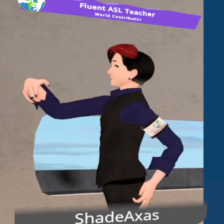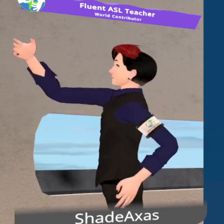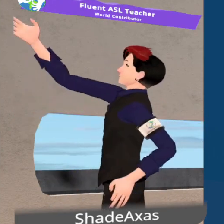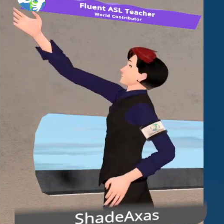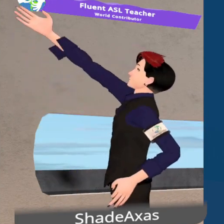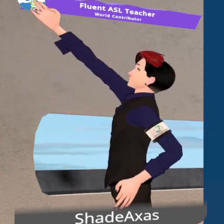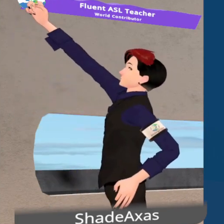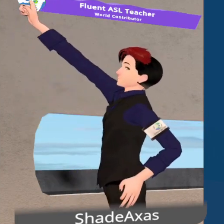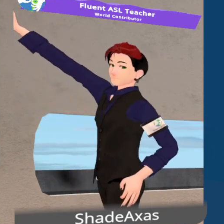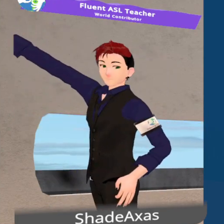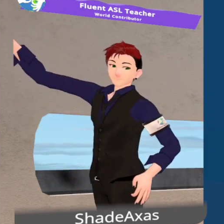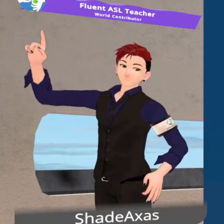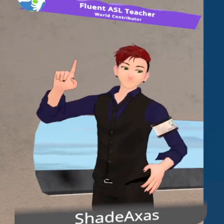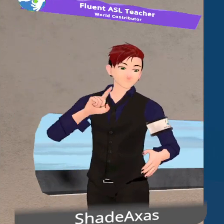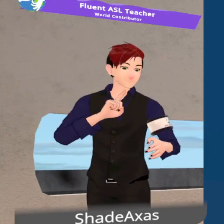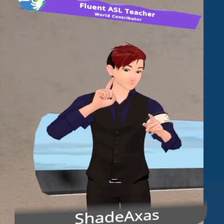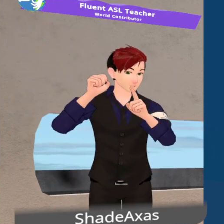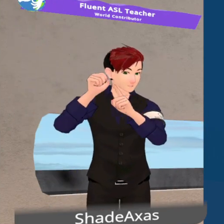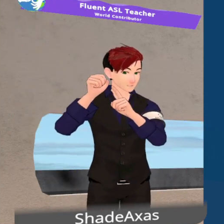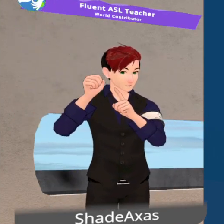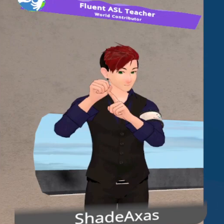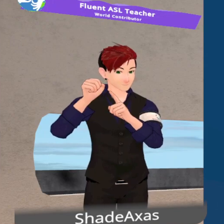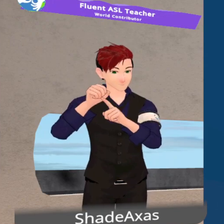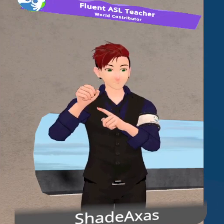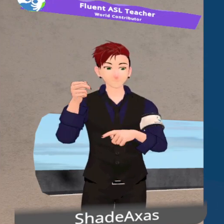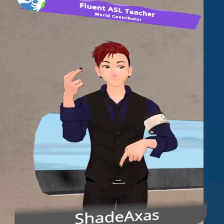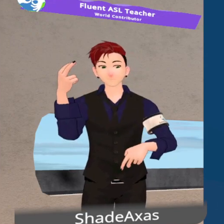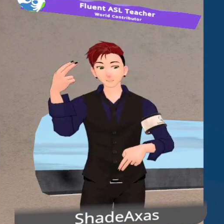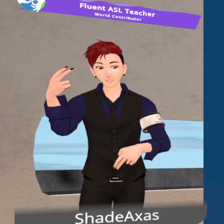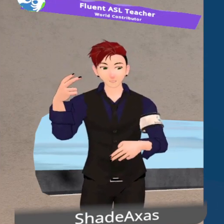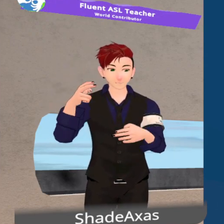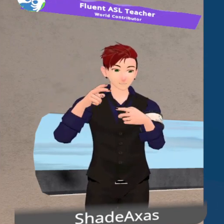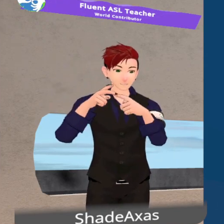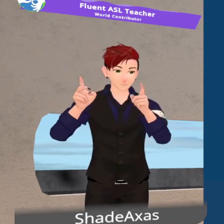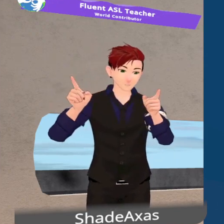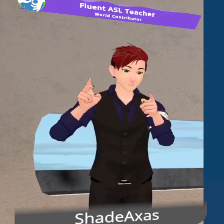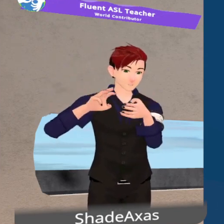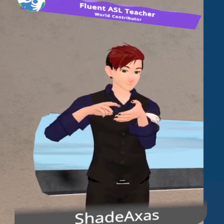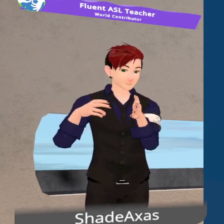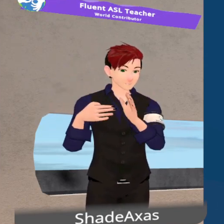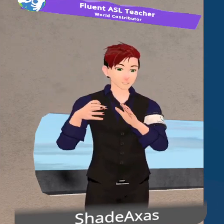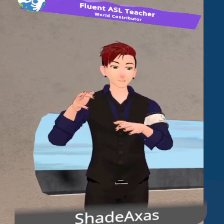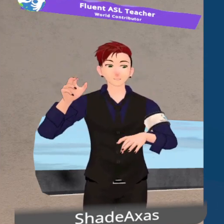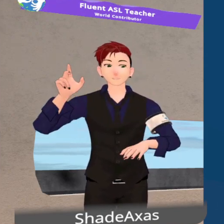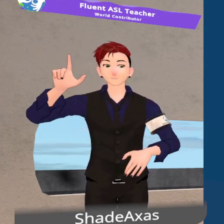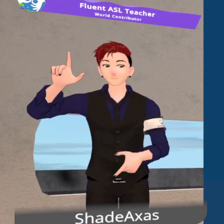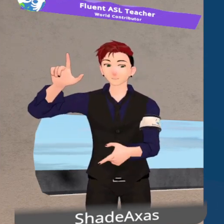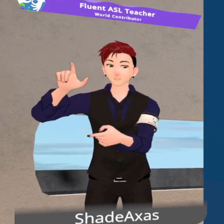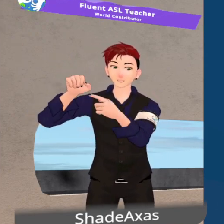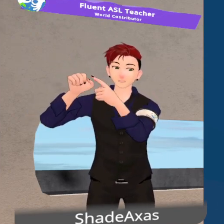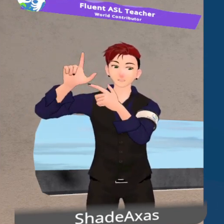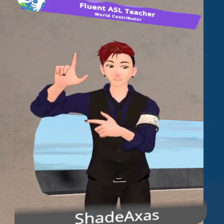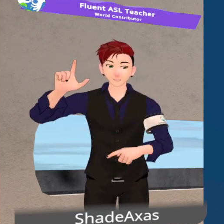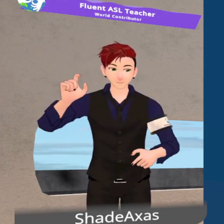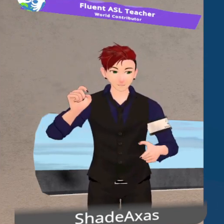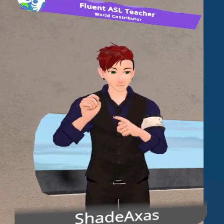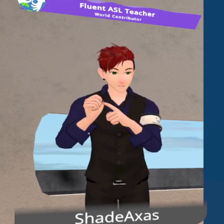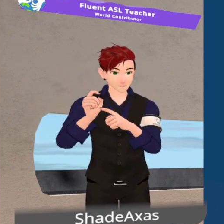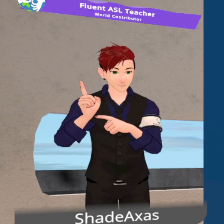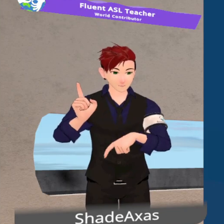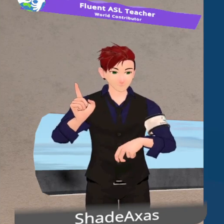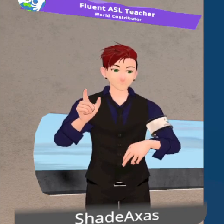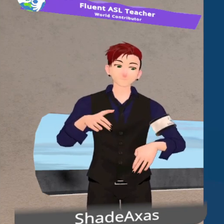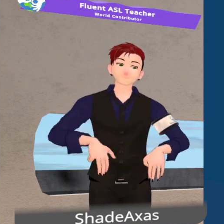Such as the word deaf has 2 distinct meanings, whether you have a